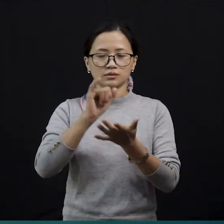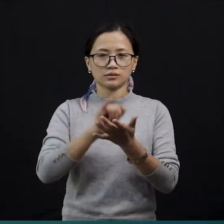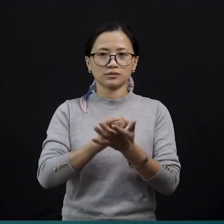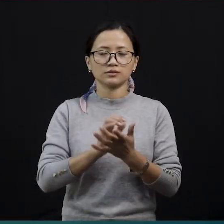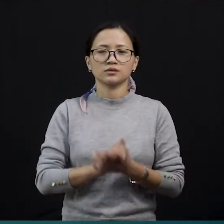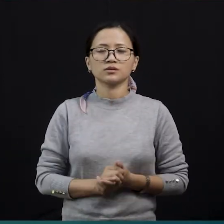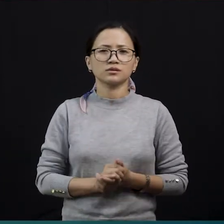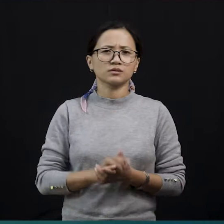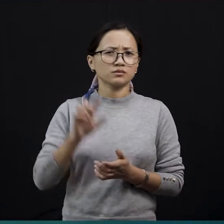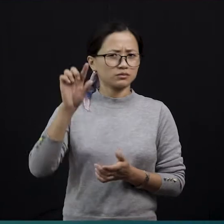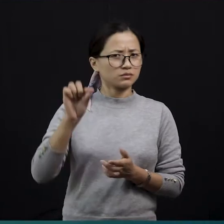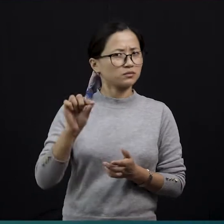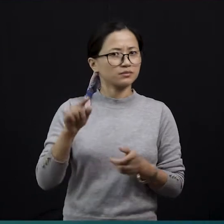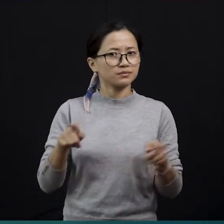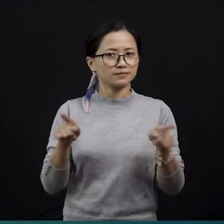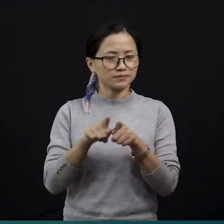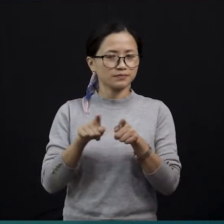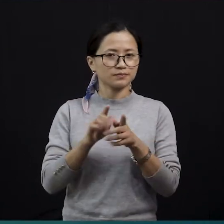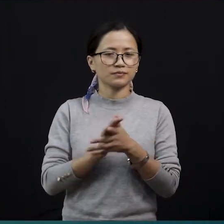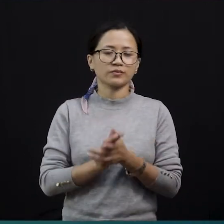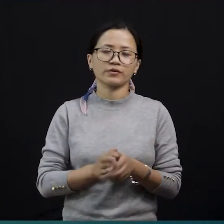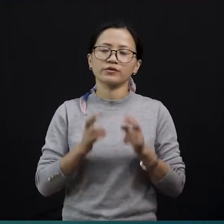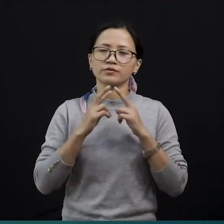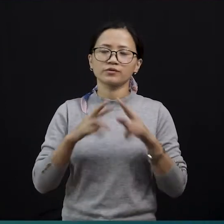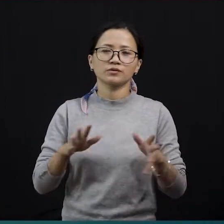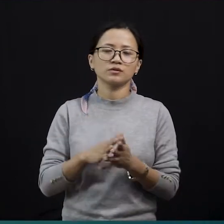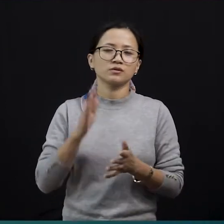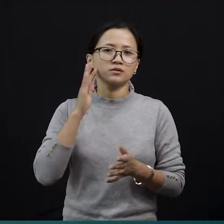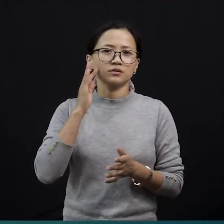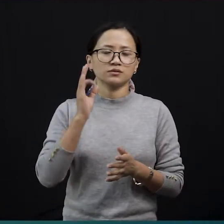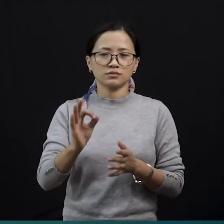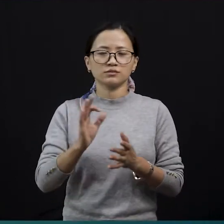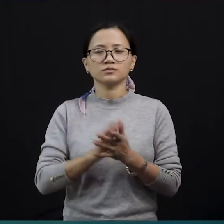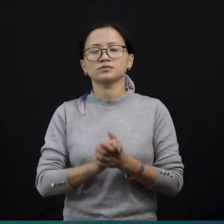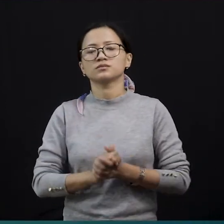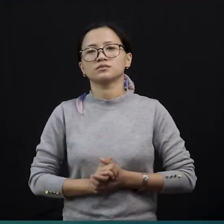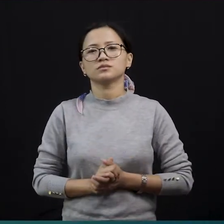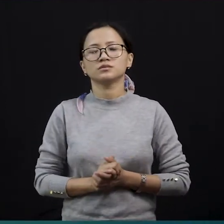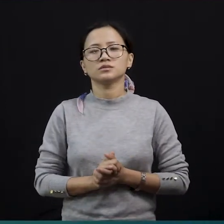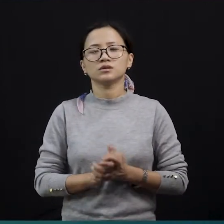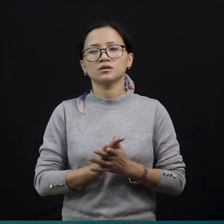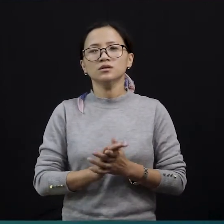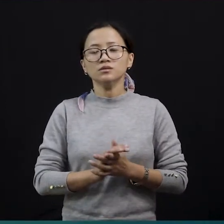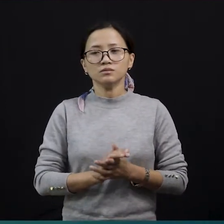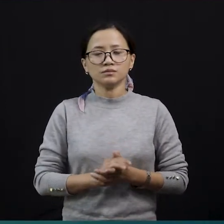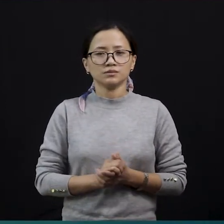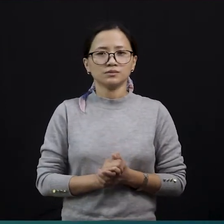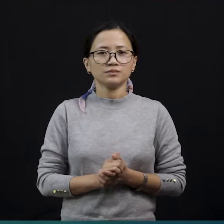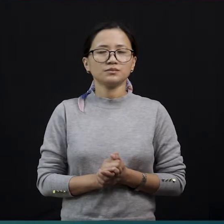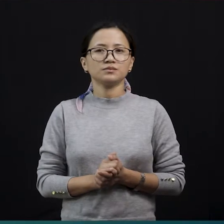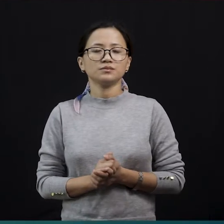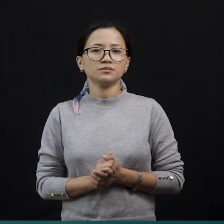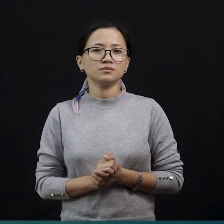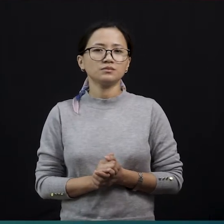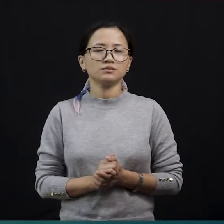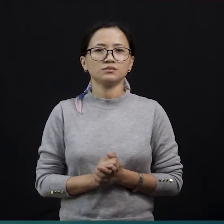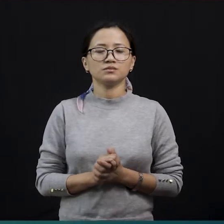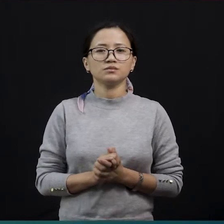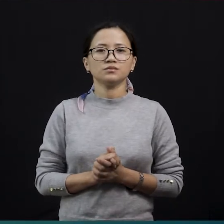right? Are you doing that, children? It is very, very essential to do revision, right?